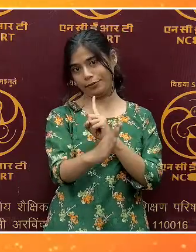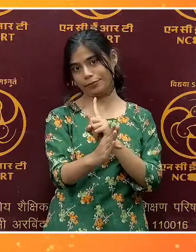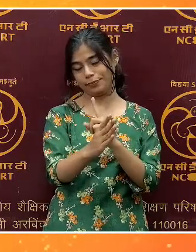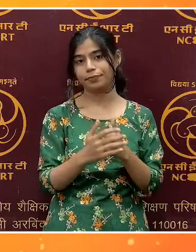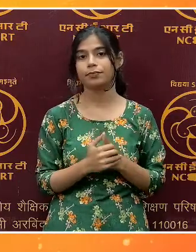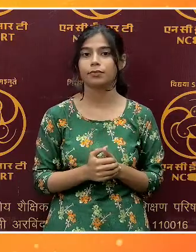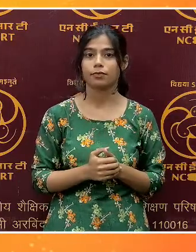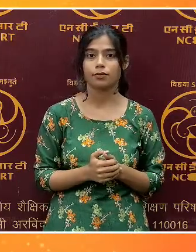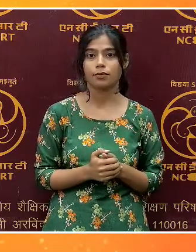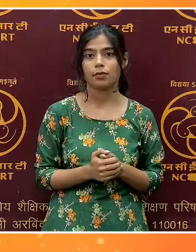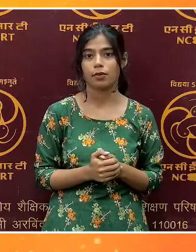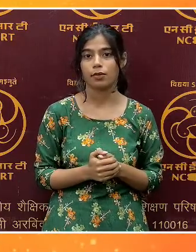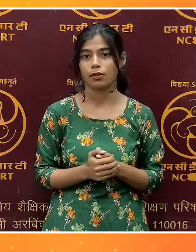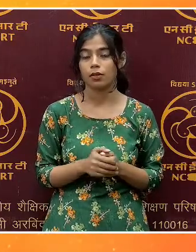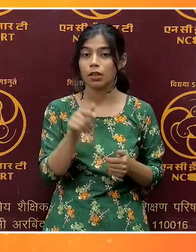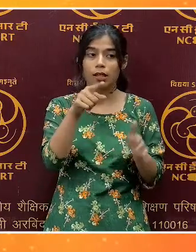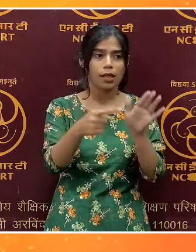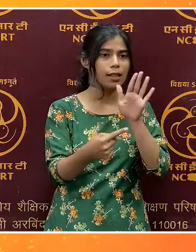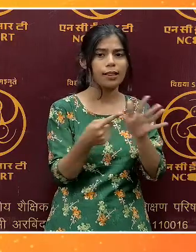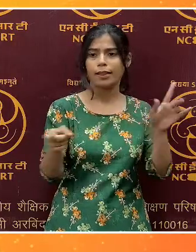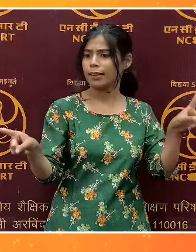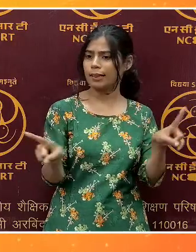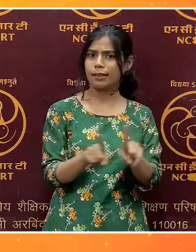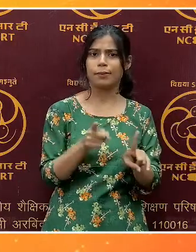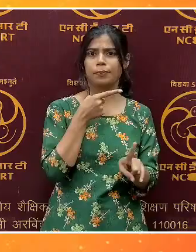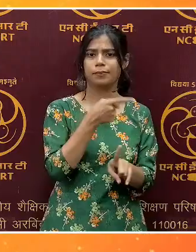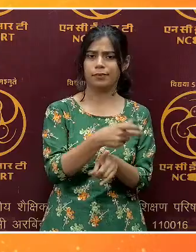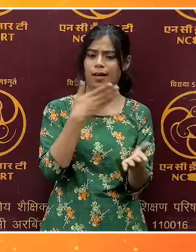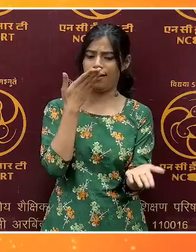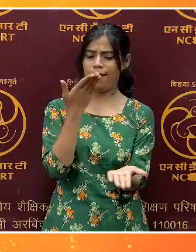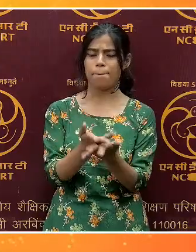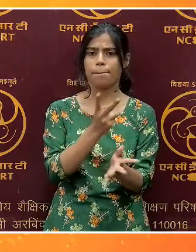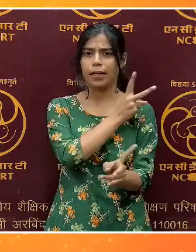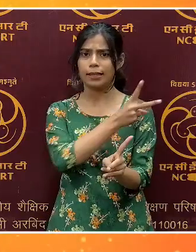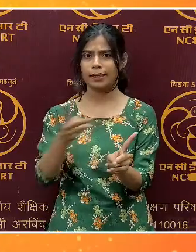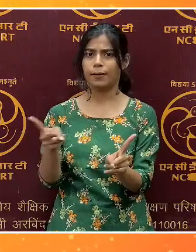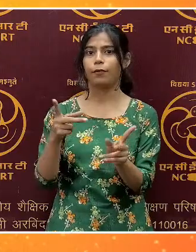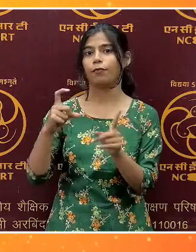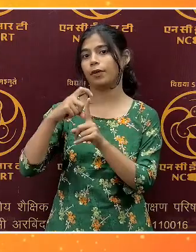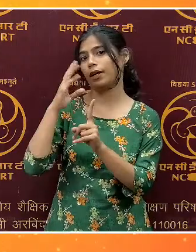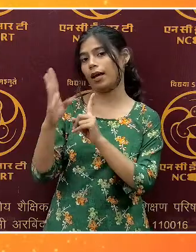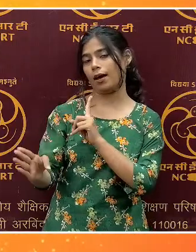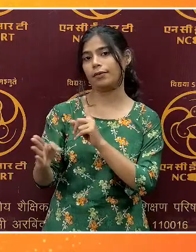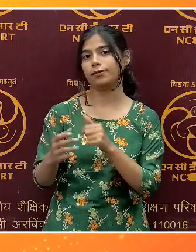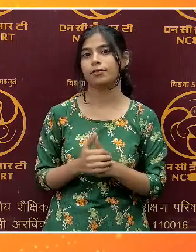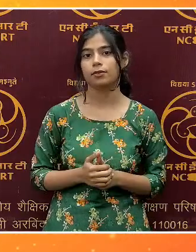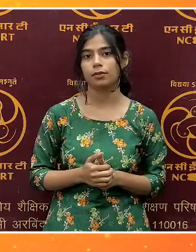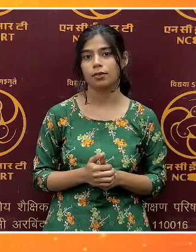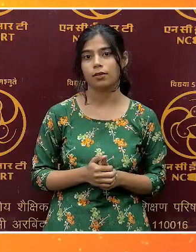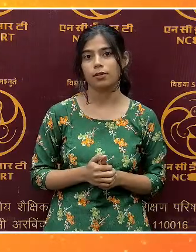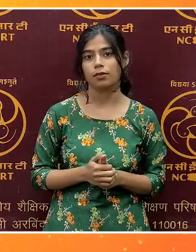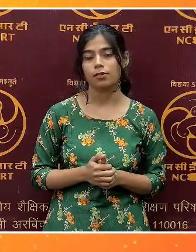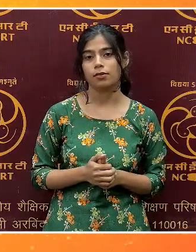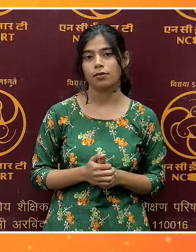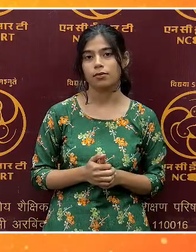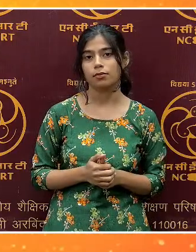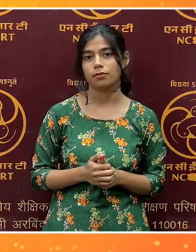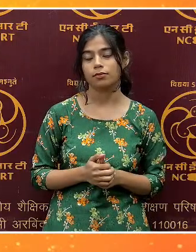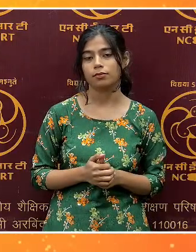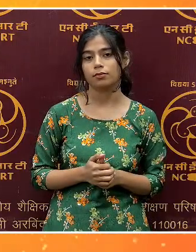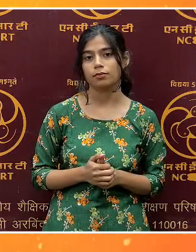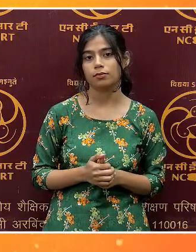is a vector quantity. Here the same force has been applied in a different direction. Absolutely. So, this may tilt